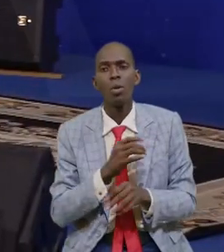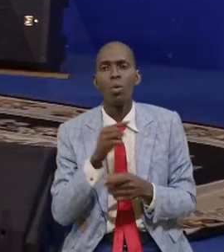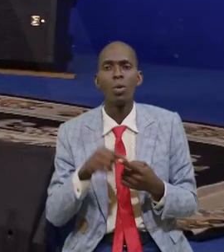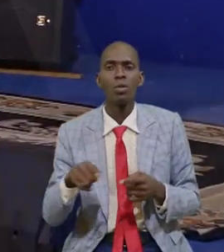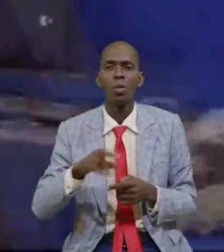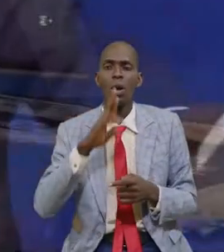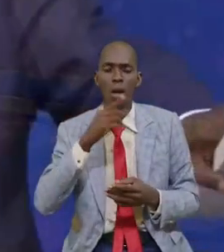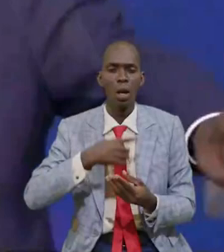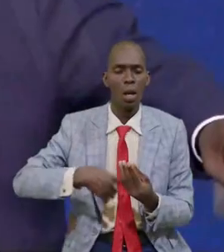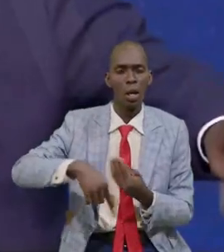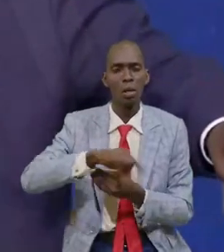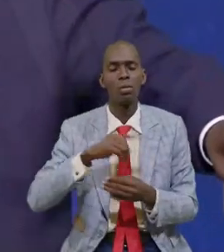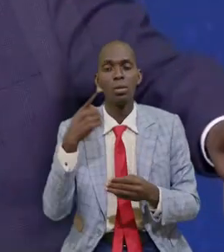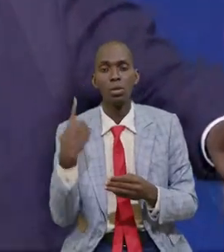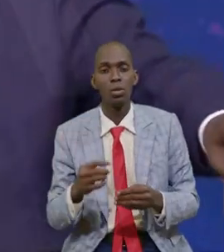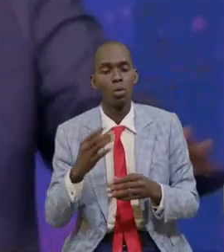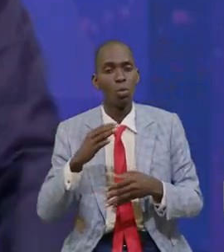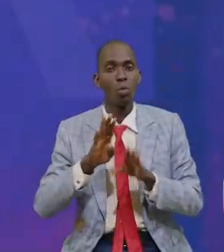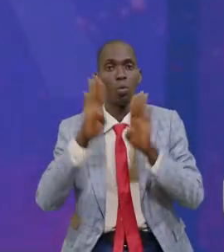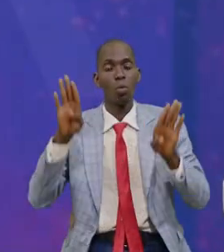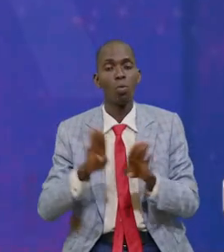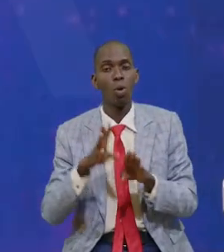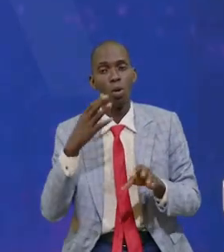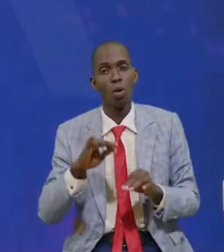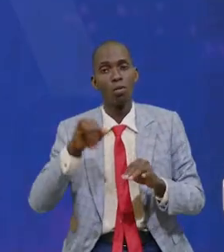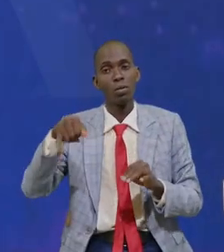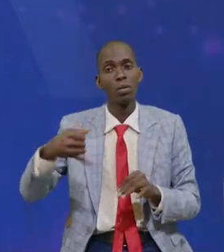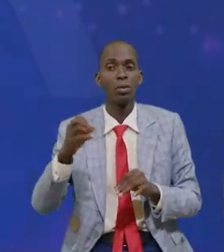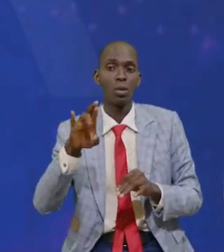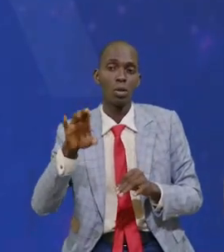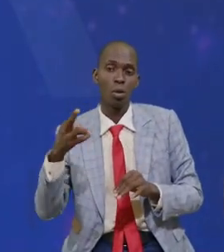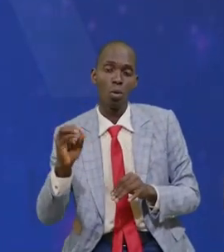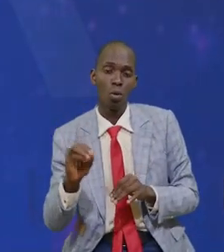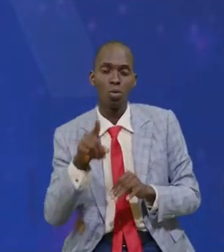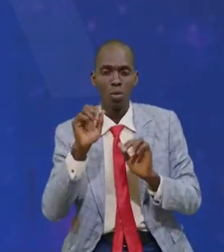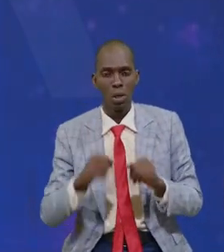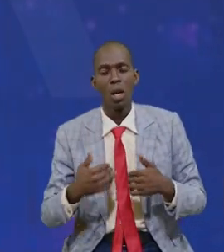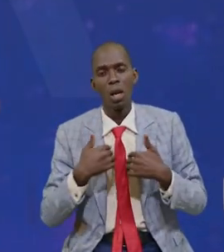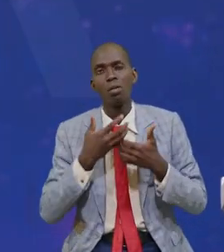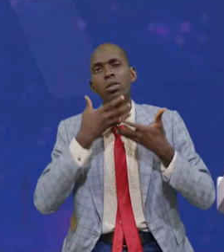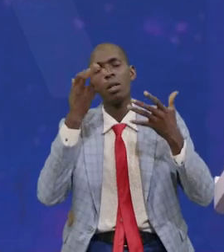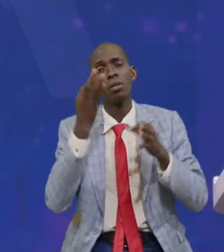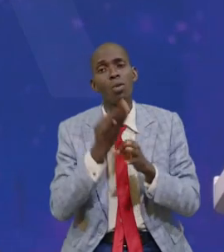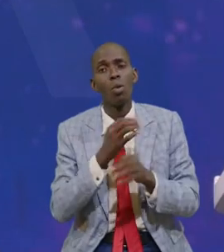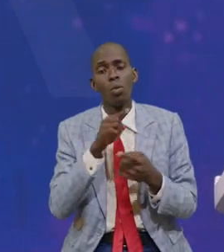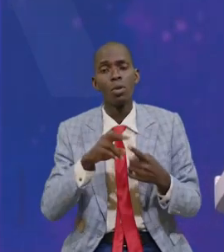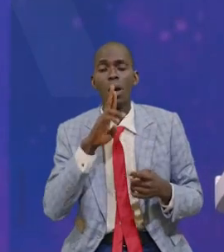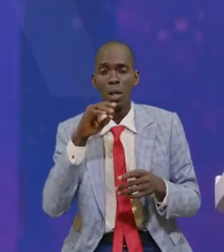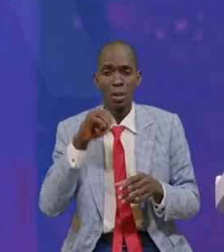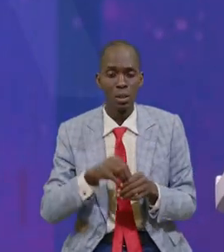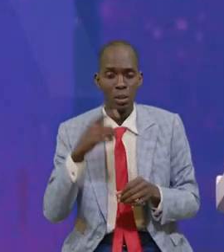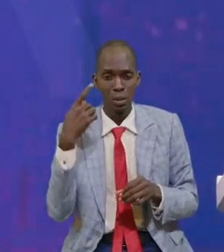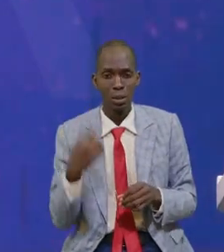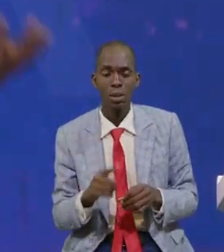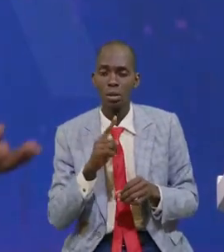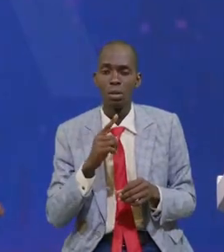of Jericho, you can have shouting faith. When you are in the lion's den, as you breathe in